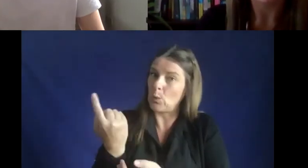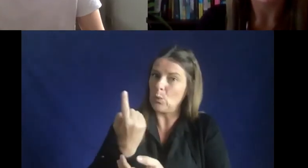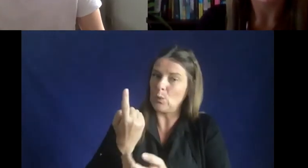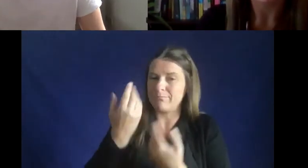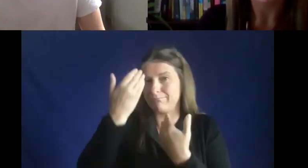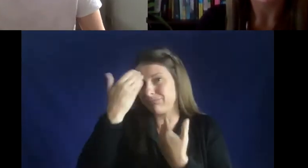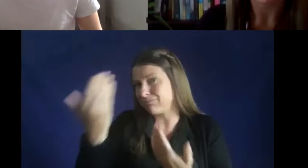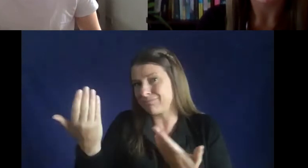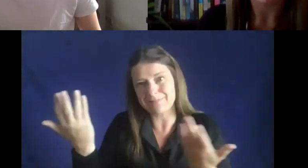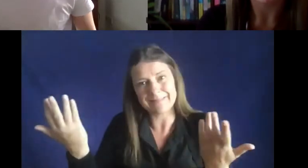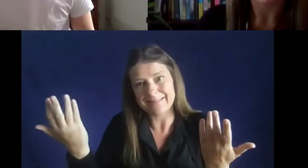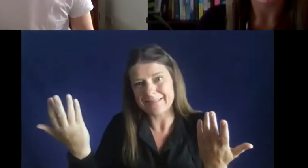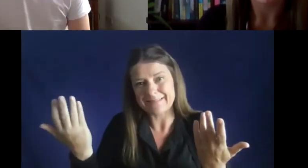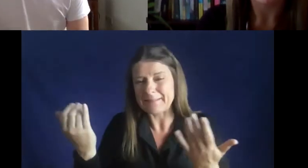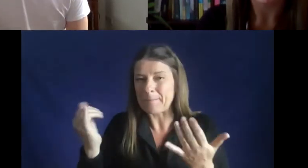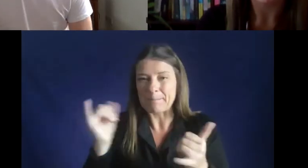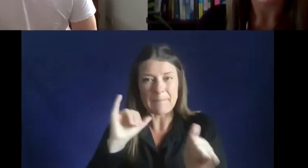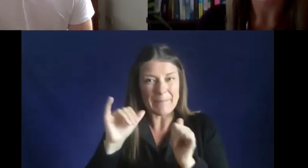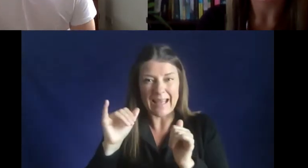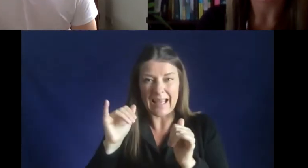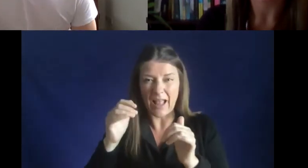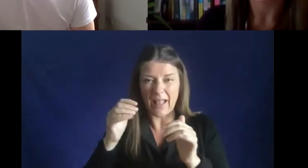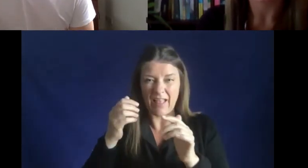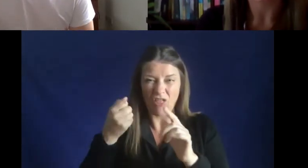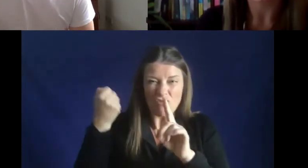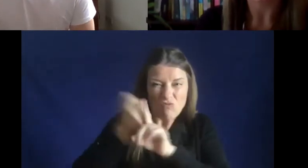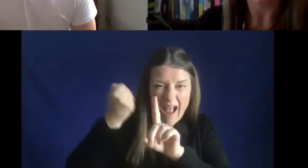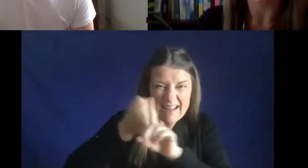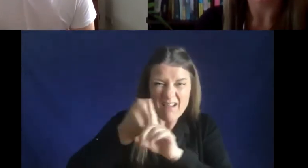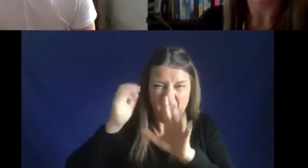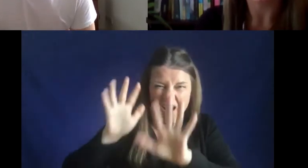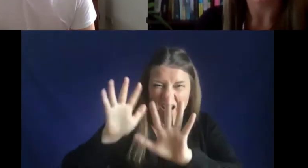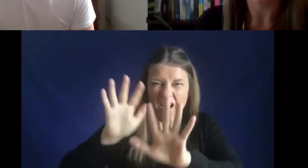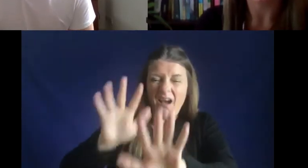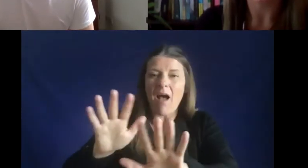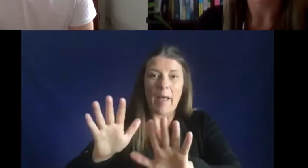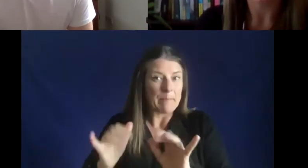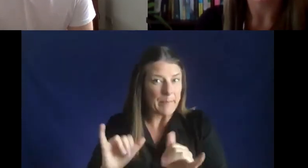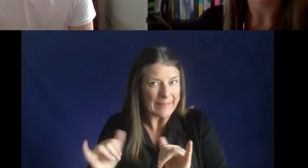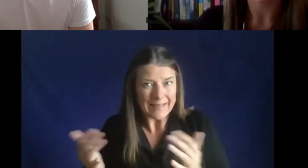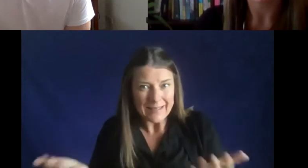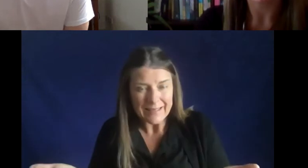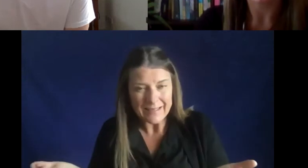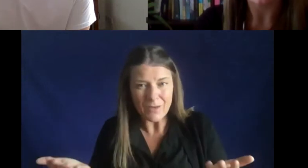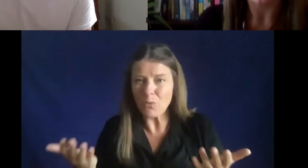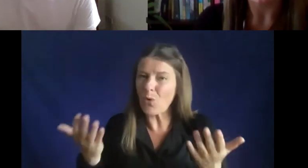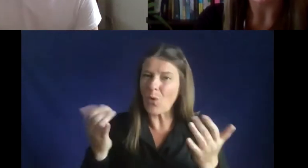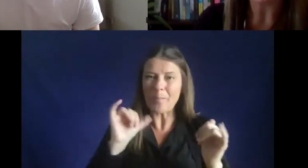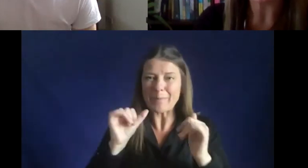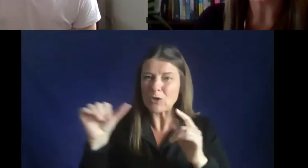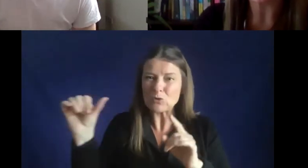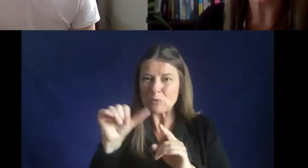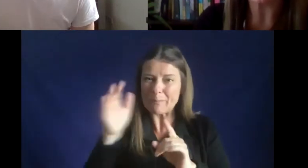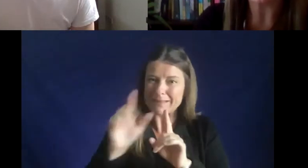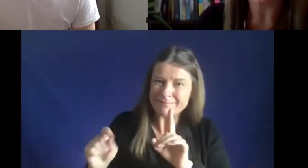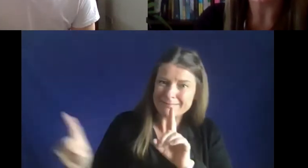the people that are rioting, and maybe it's, you know, people with some more power. I